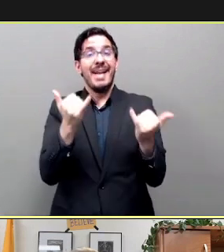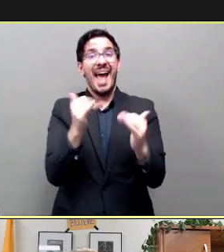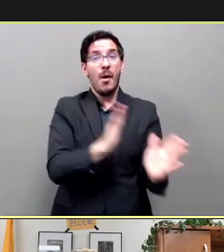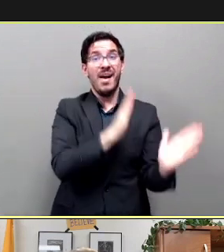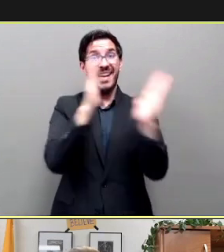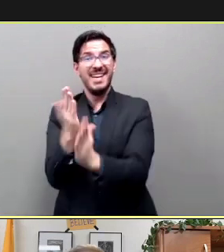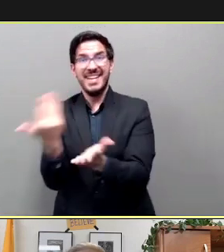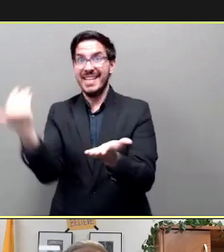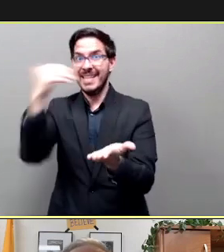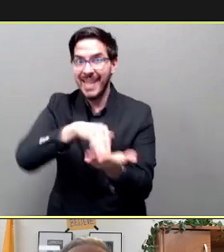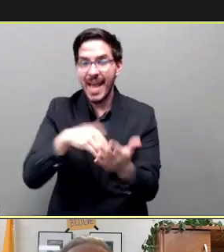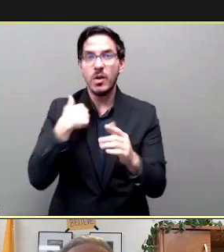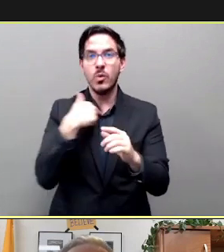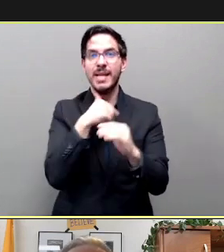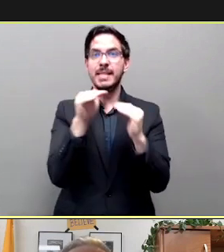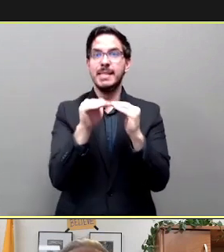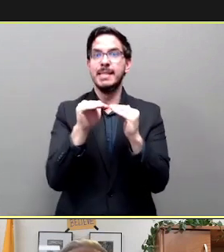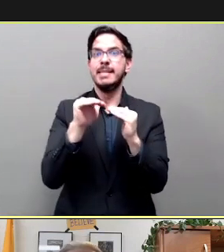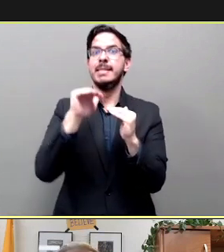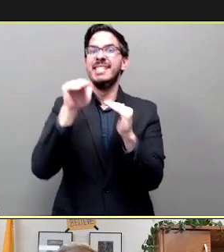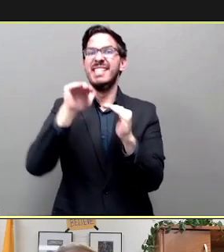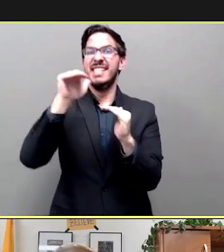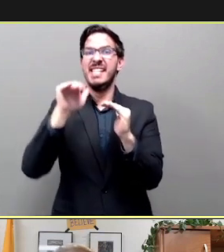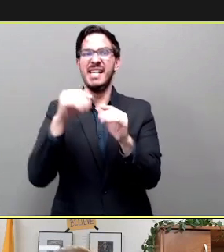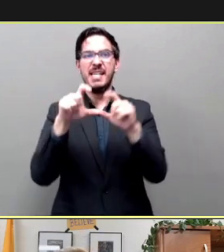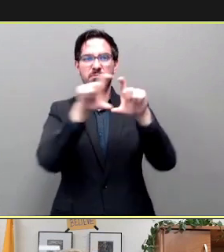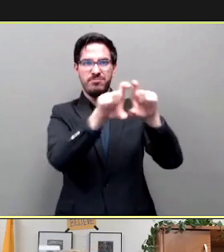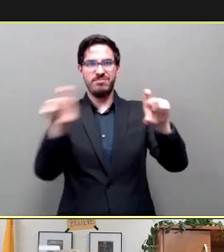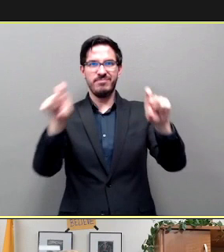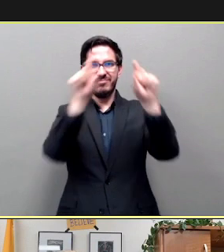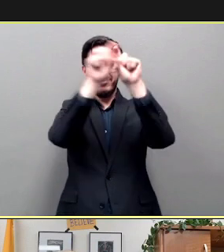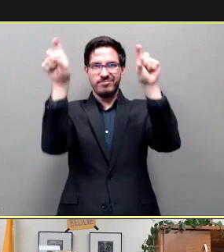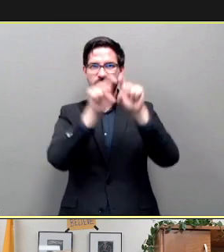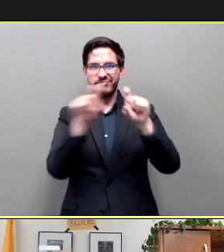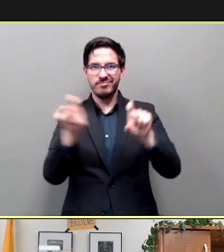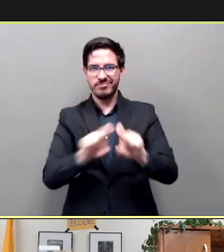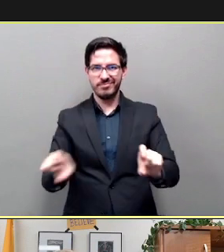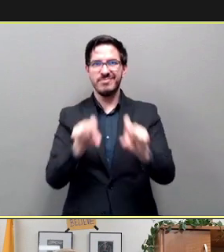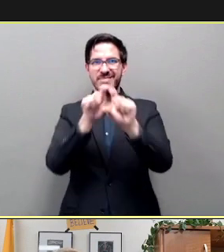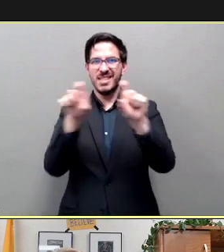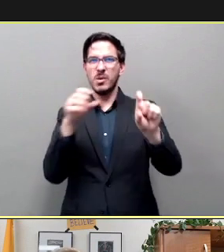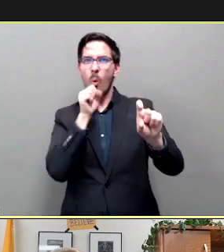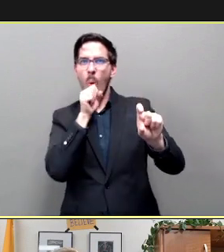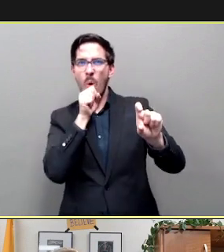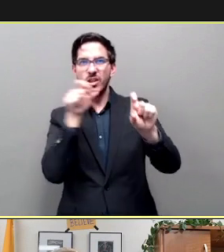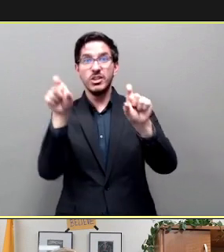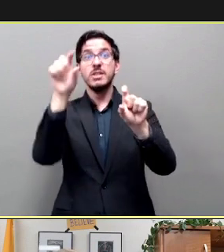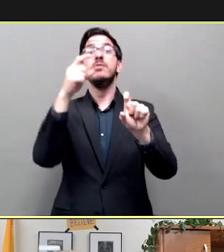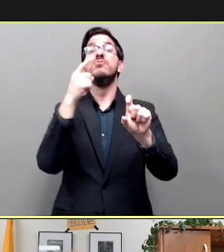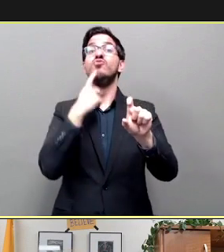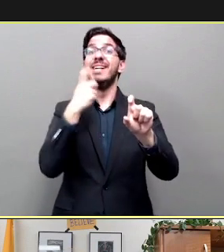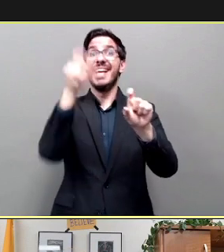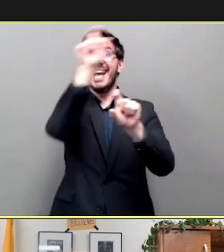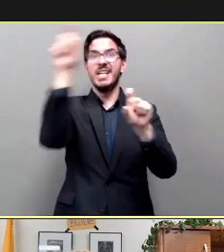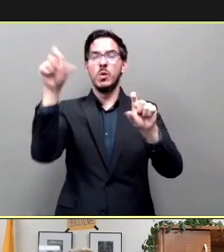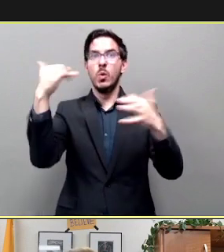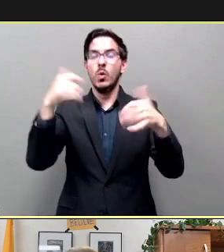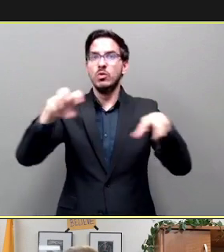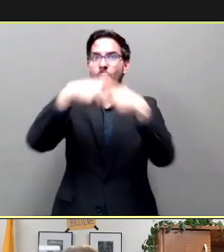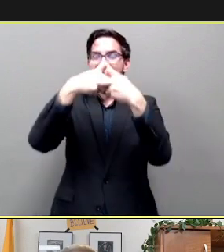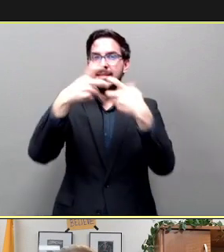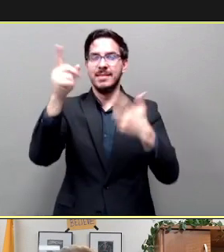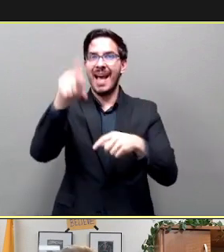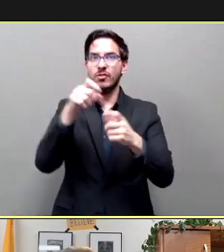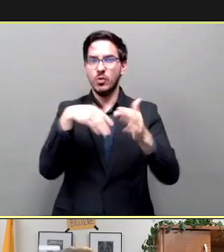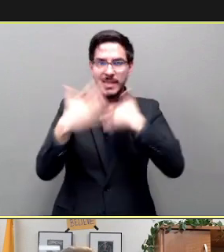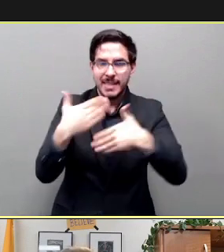think many people think that it's just a matter of time, particularly if influenza and RSV both stay at higher levels, that we'll